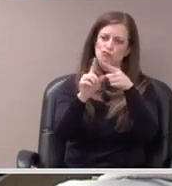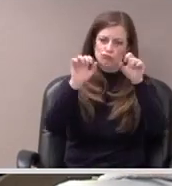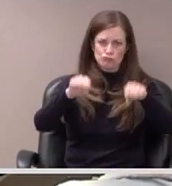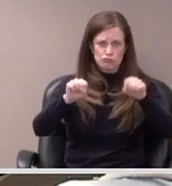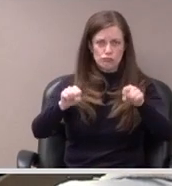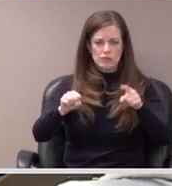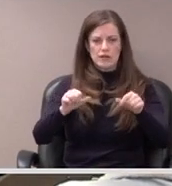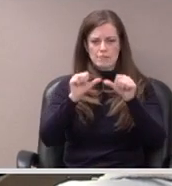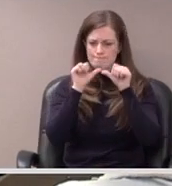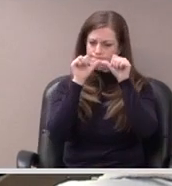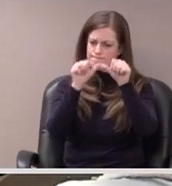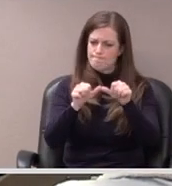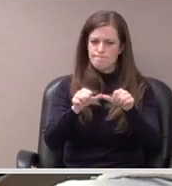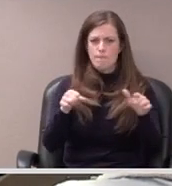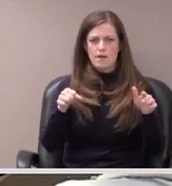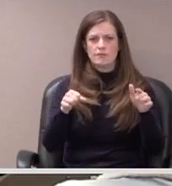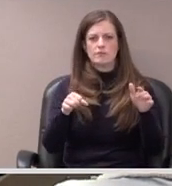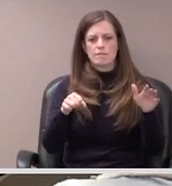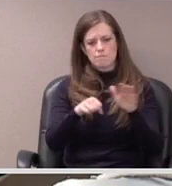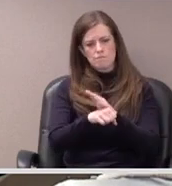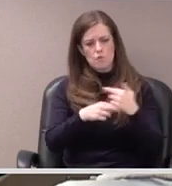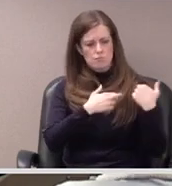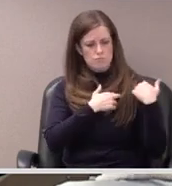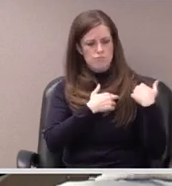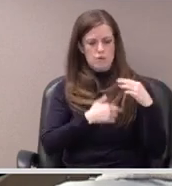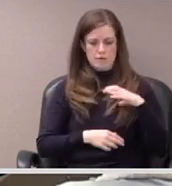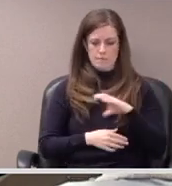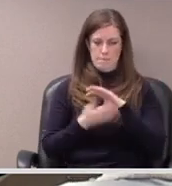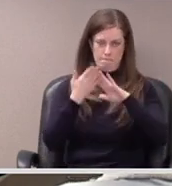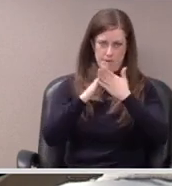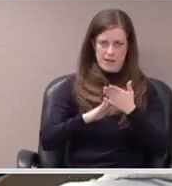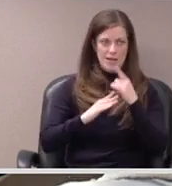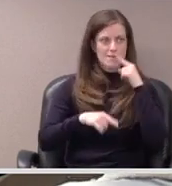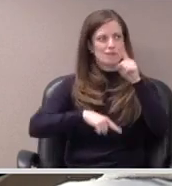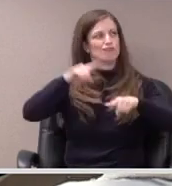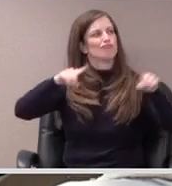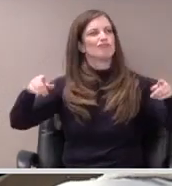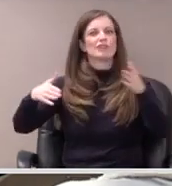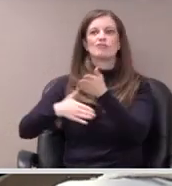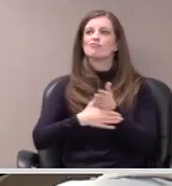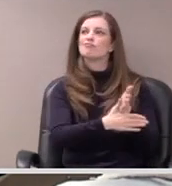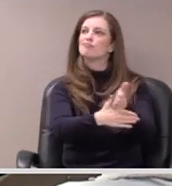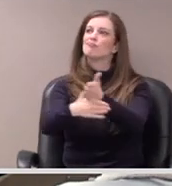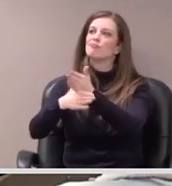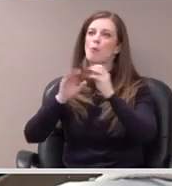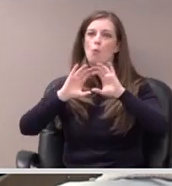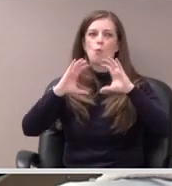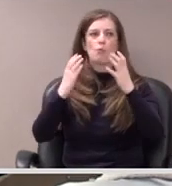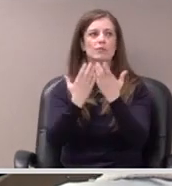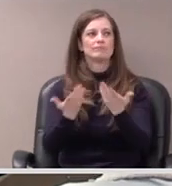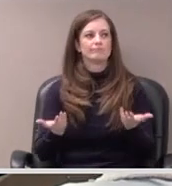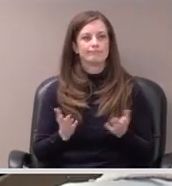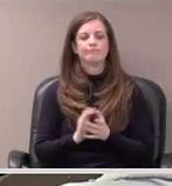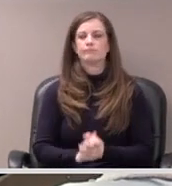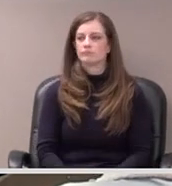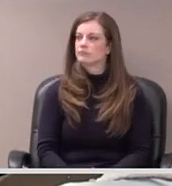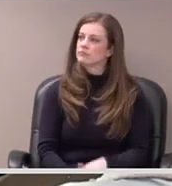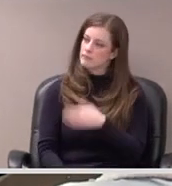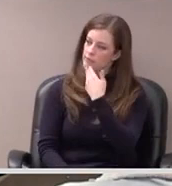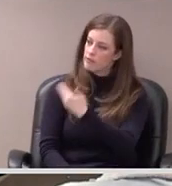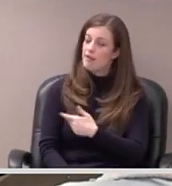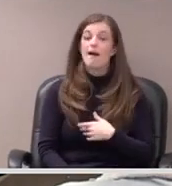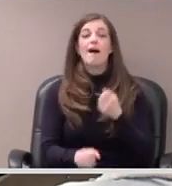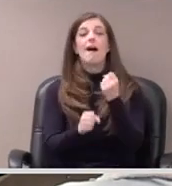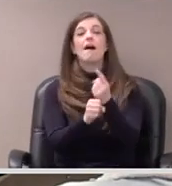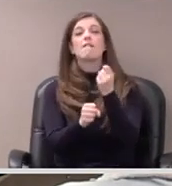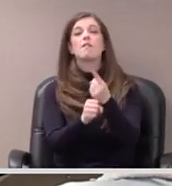contribute as thoughtful, responsible citizens of our diverse, shared world. Thank you very much. Every